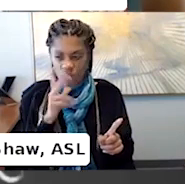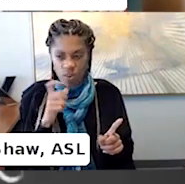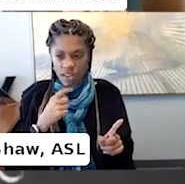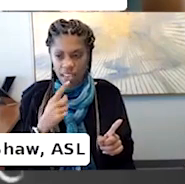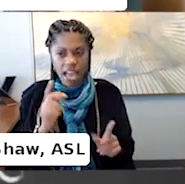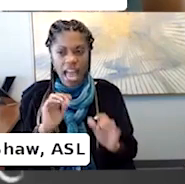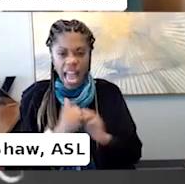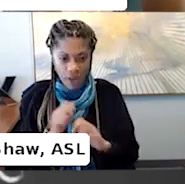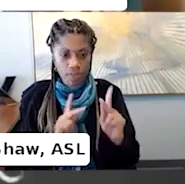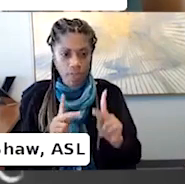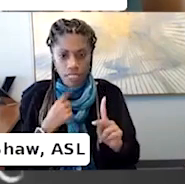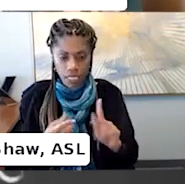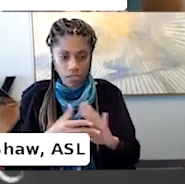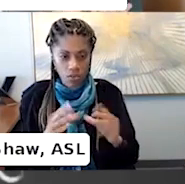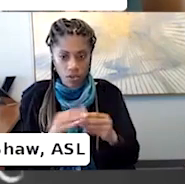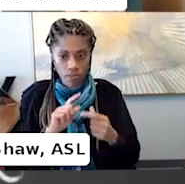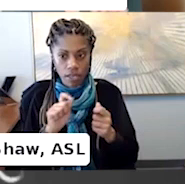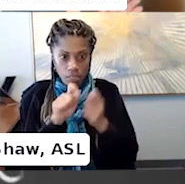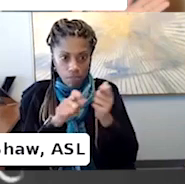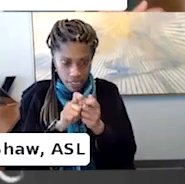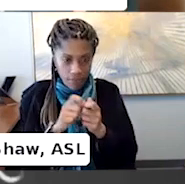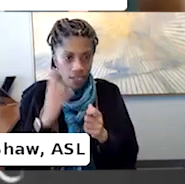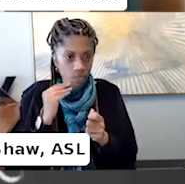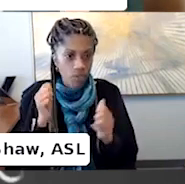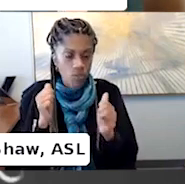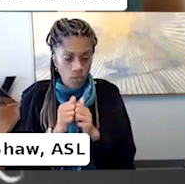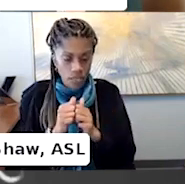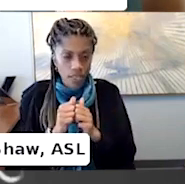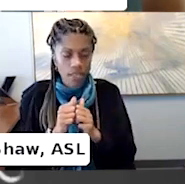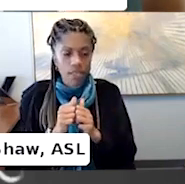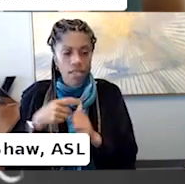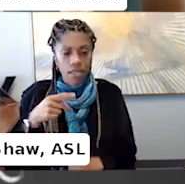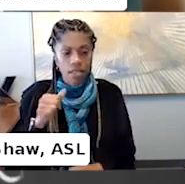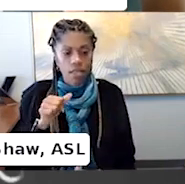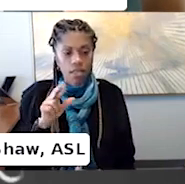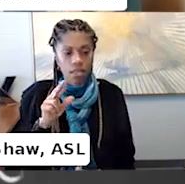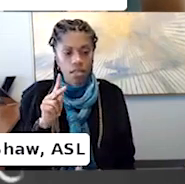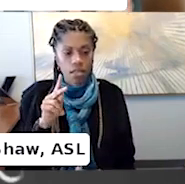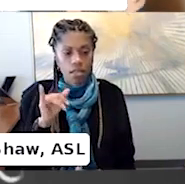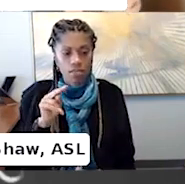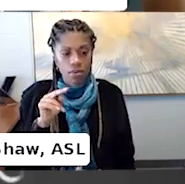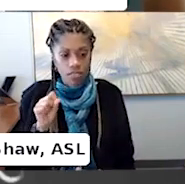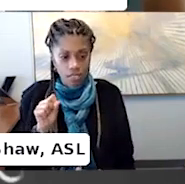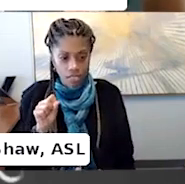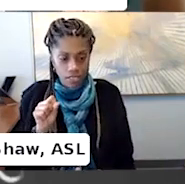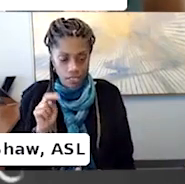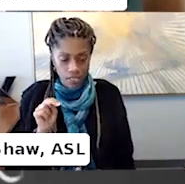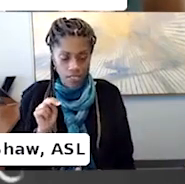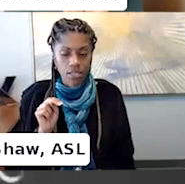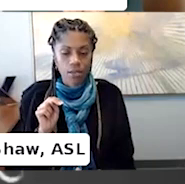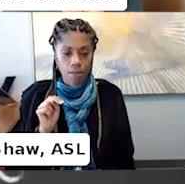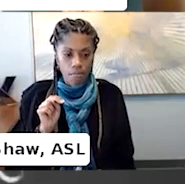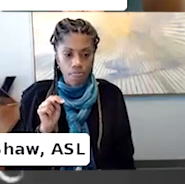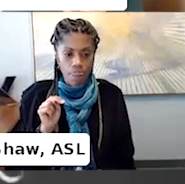specific experience and specific experiences, rather to focus the attention on what happens when we think about who needs